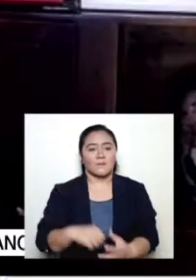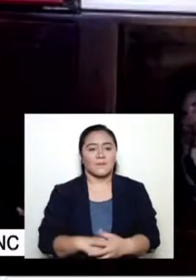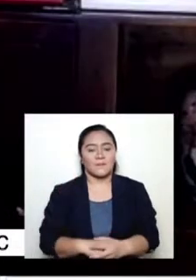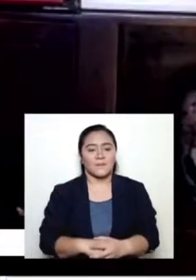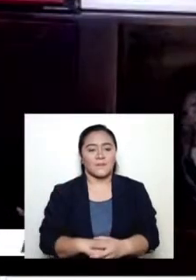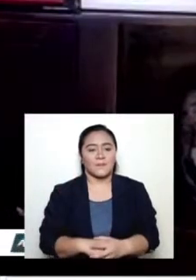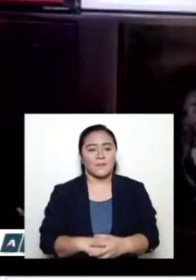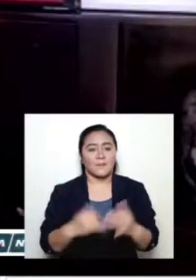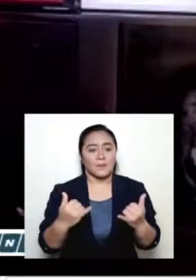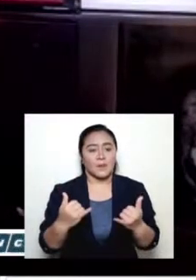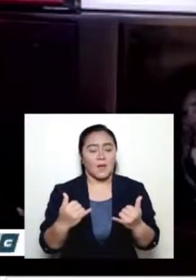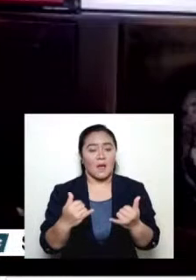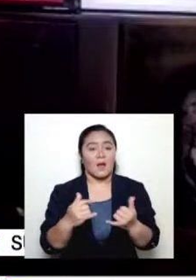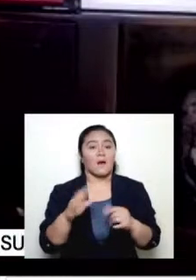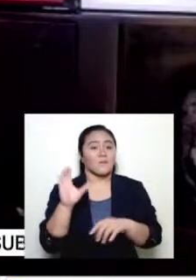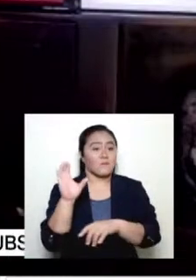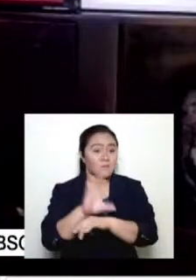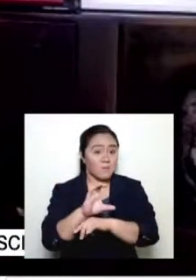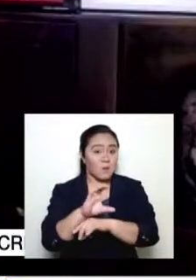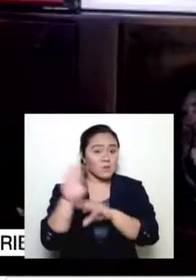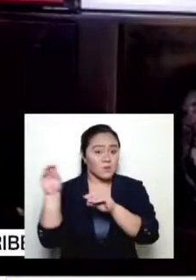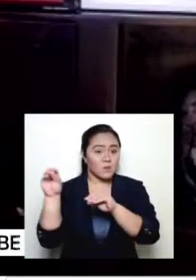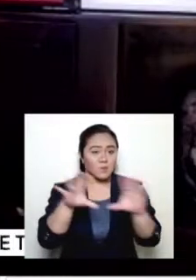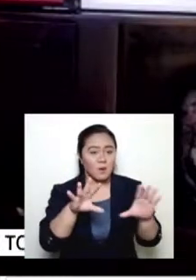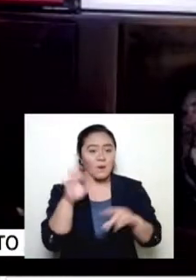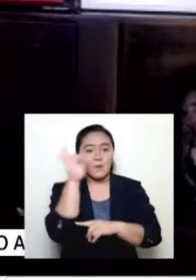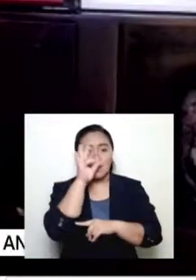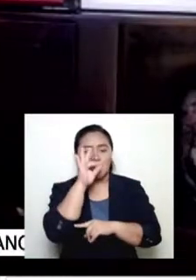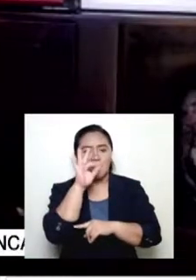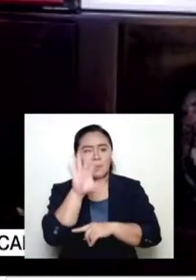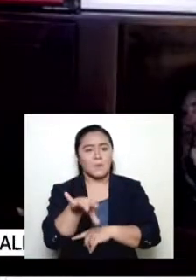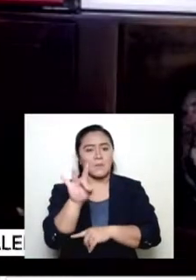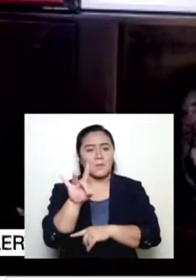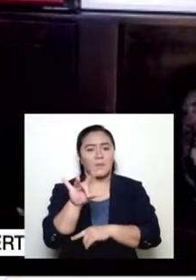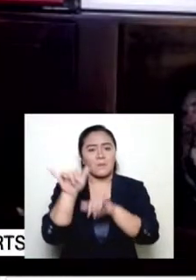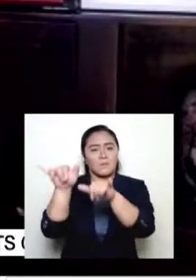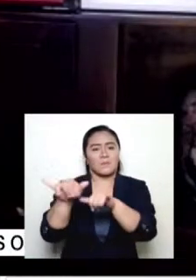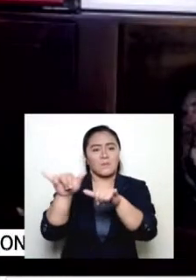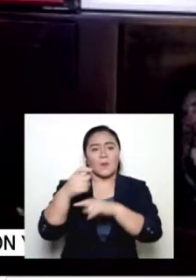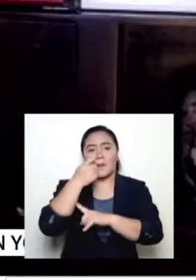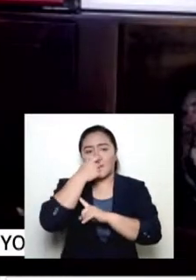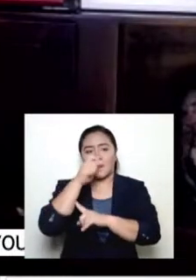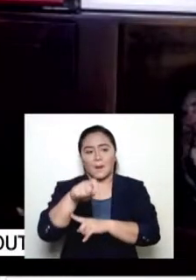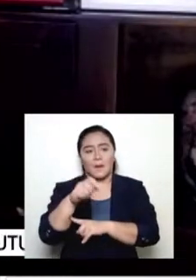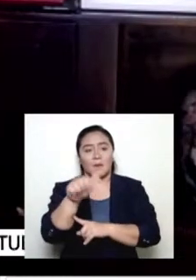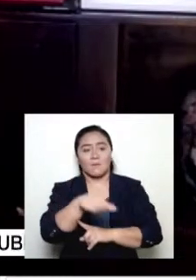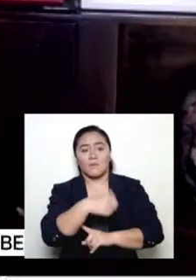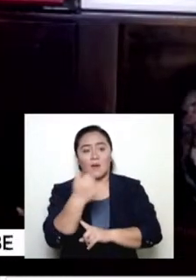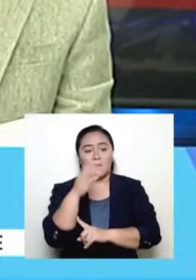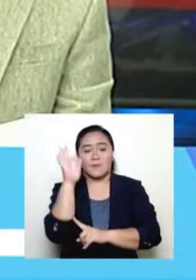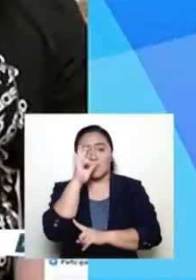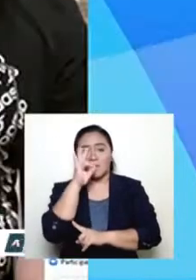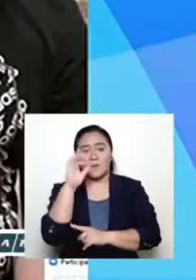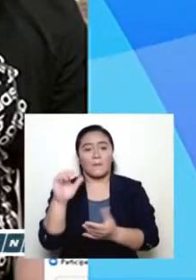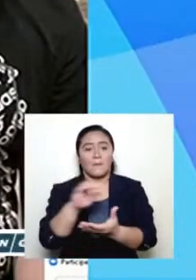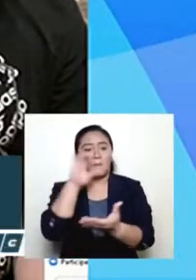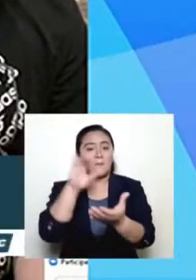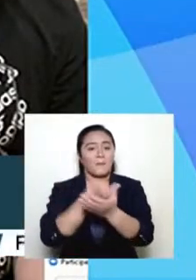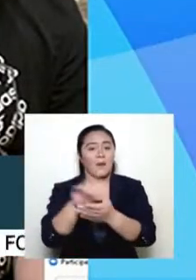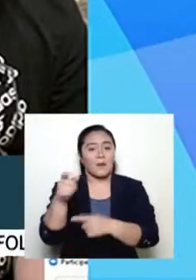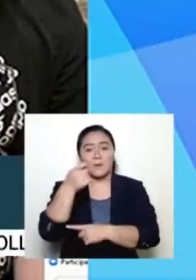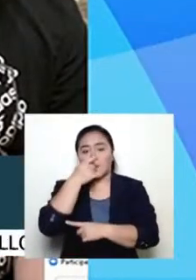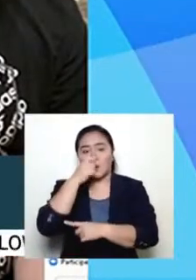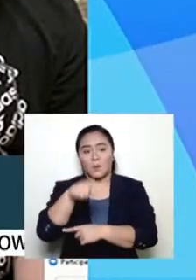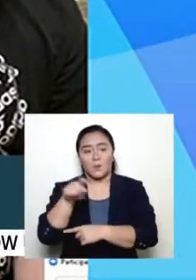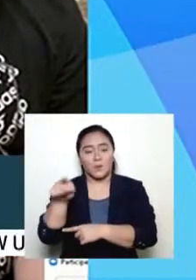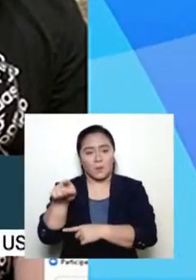Despite mandatory evacuation, some Filipinos are choosing to stay in Ukraine. Among them, a Filipino worker married to a Ukrainian